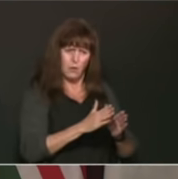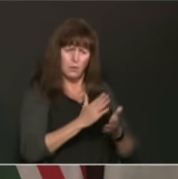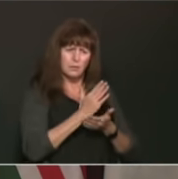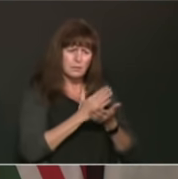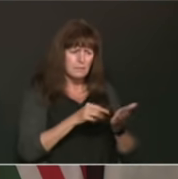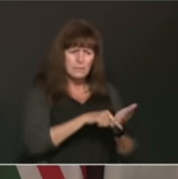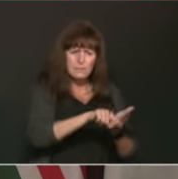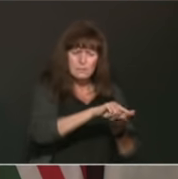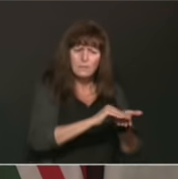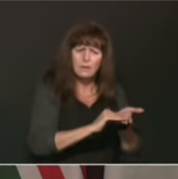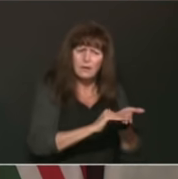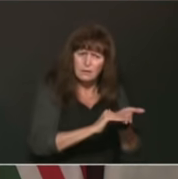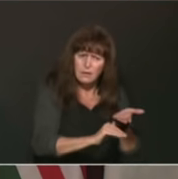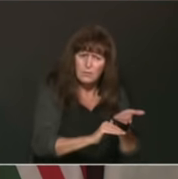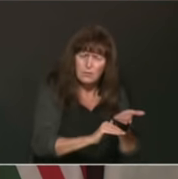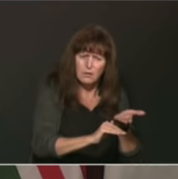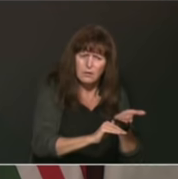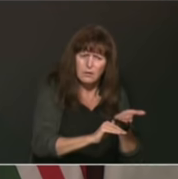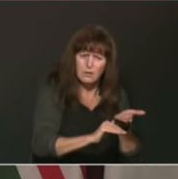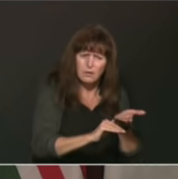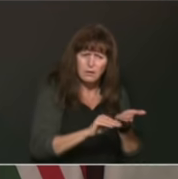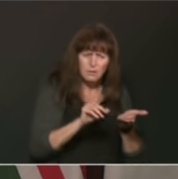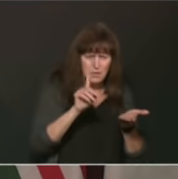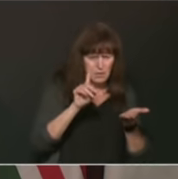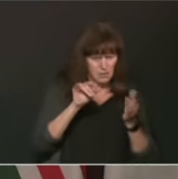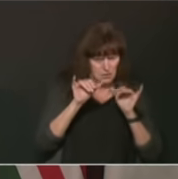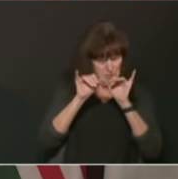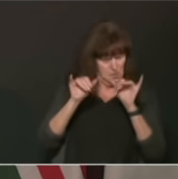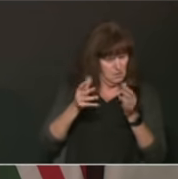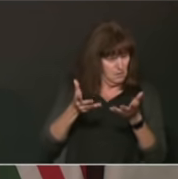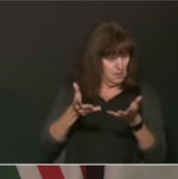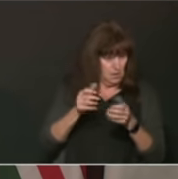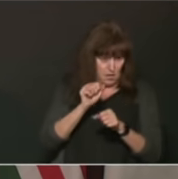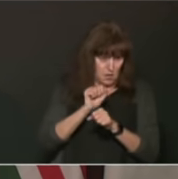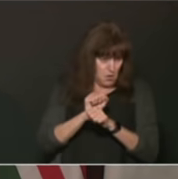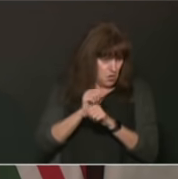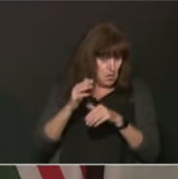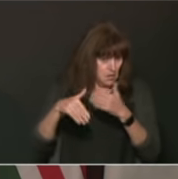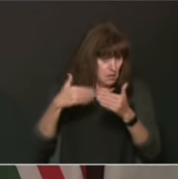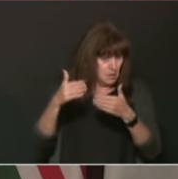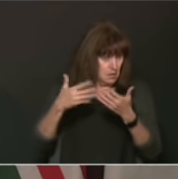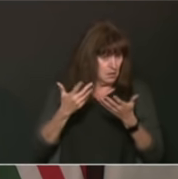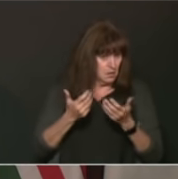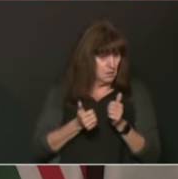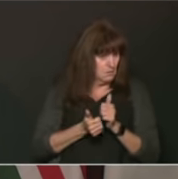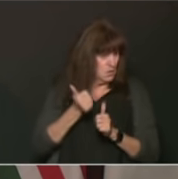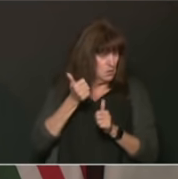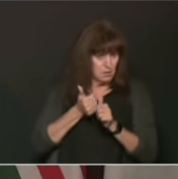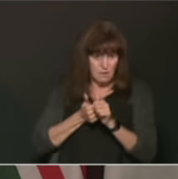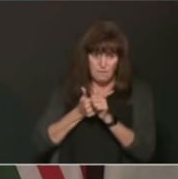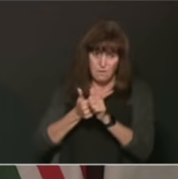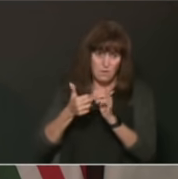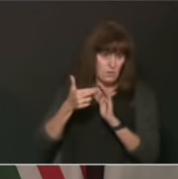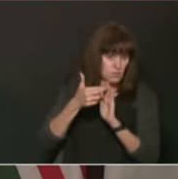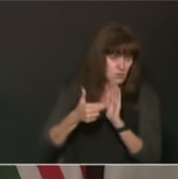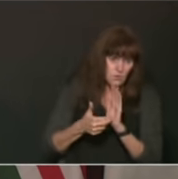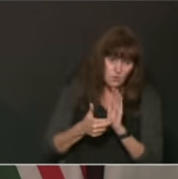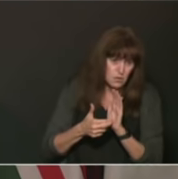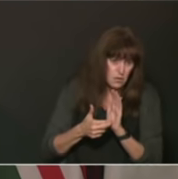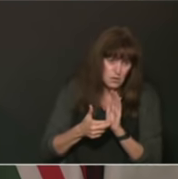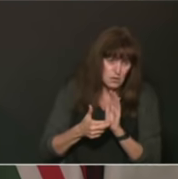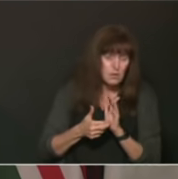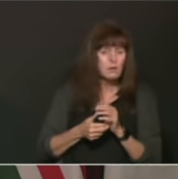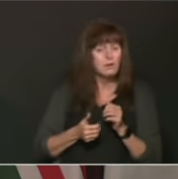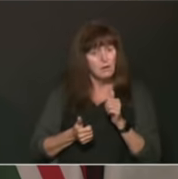working. The vast majority of Ontarians are following the rules. The vast majority of businesses are. And I think our numbers